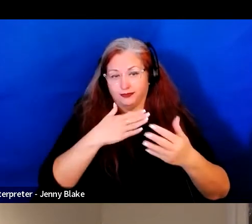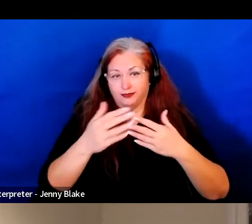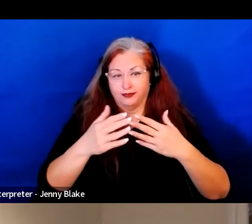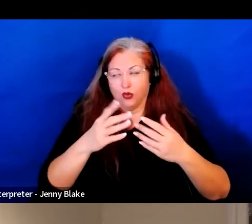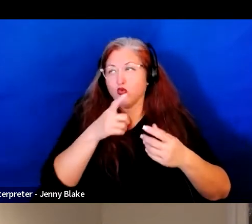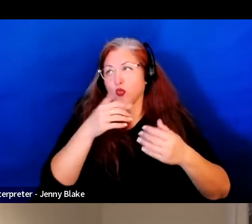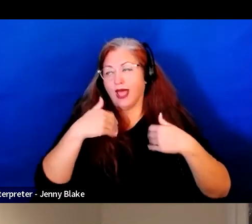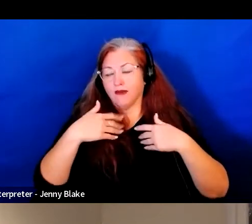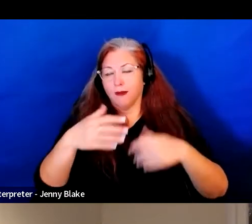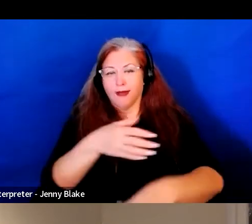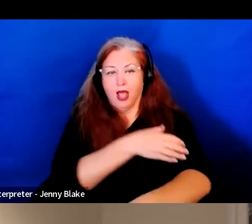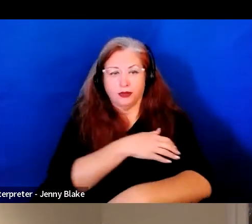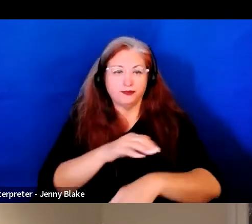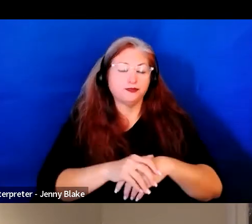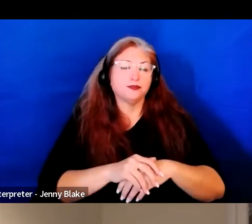power.